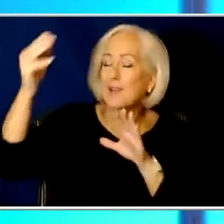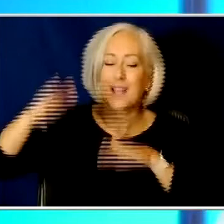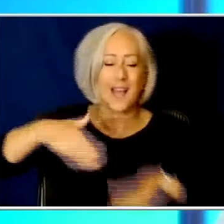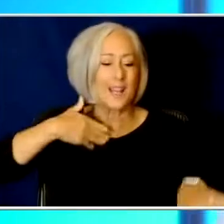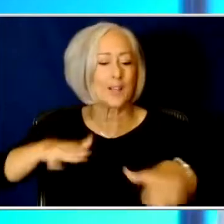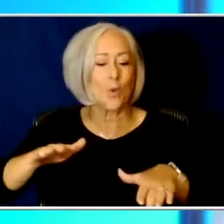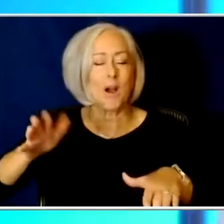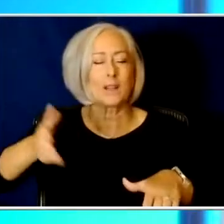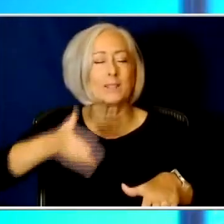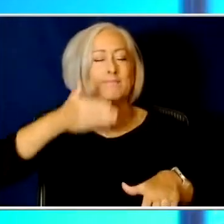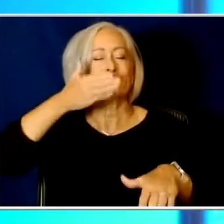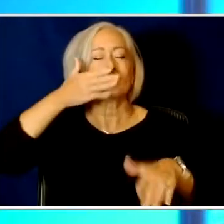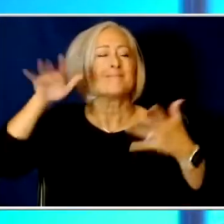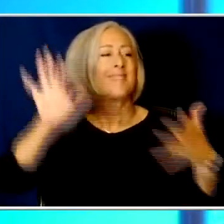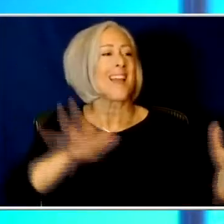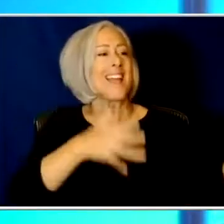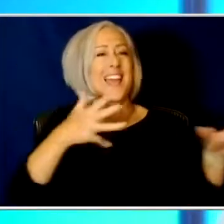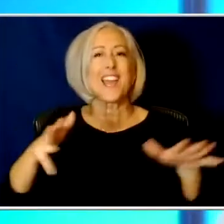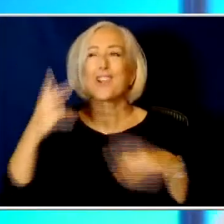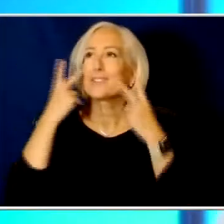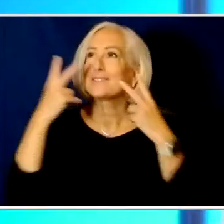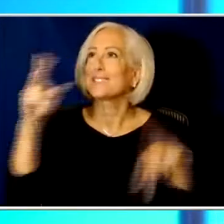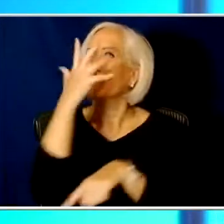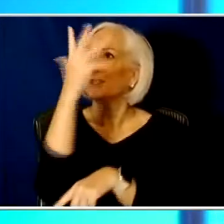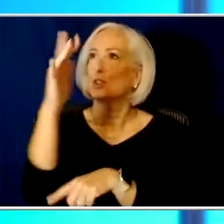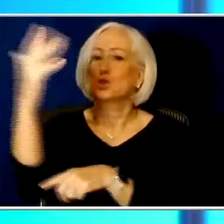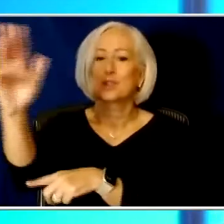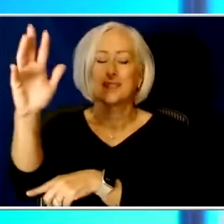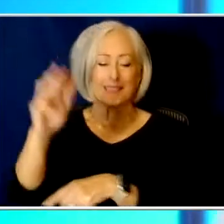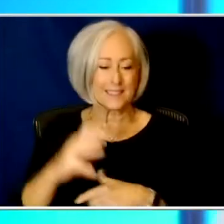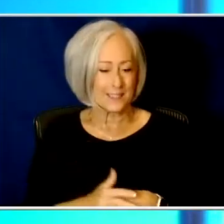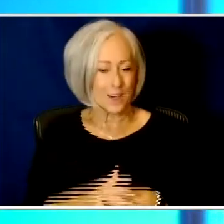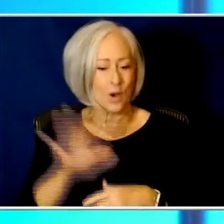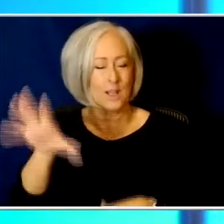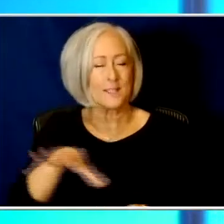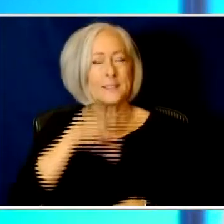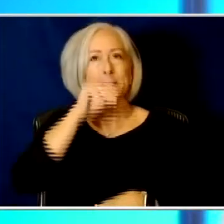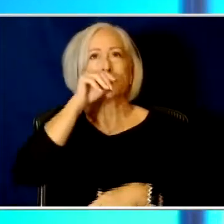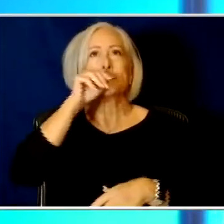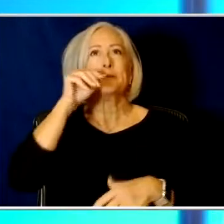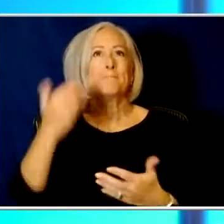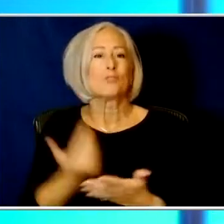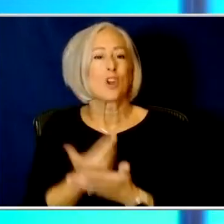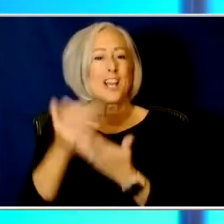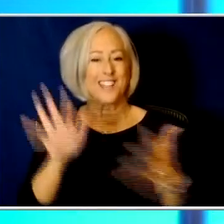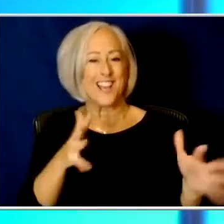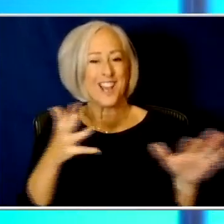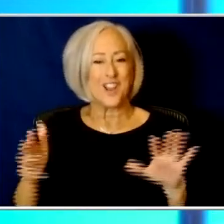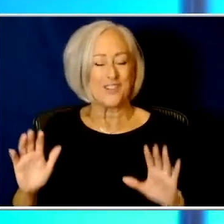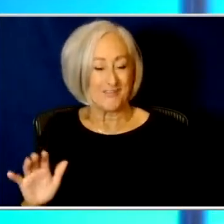trees and breathe the fresh air. And so that's beneficial. But diets that's high in fat and high